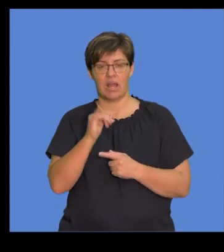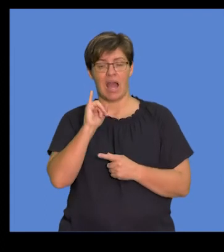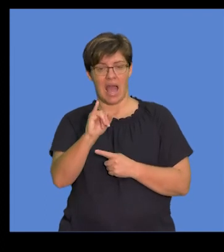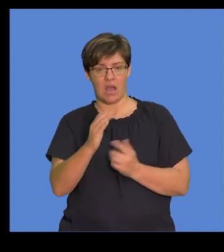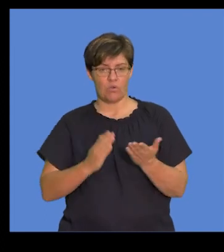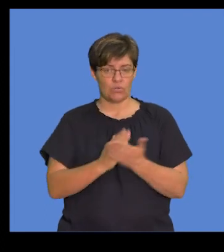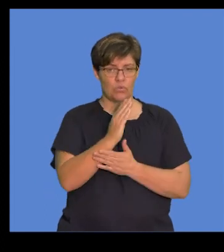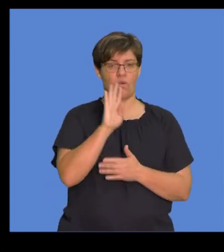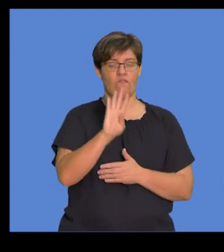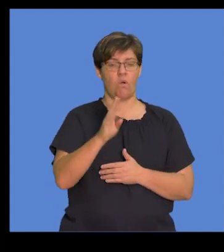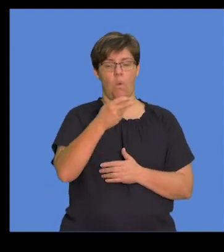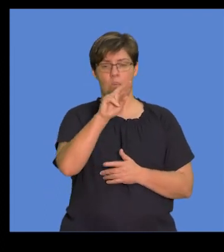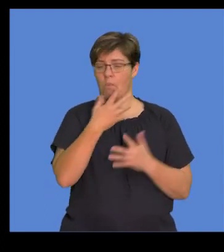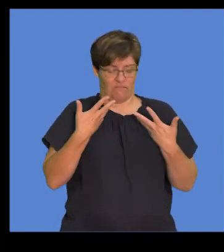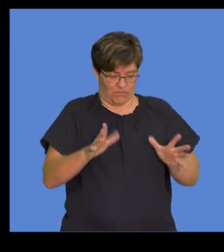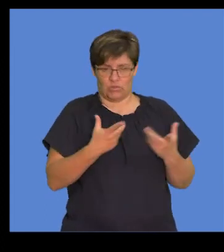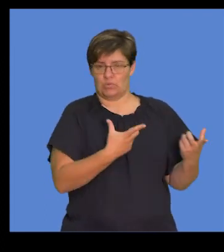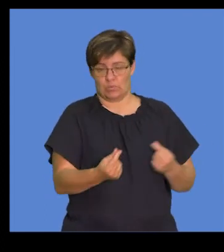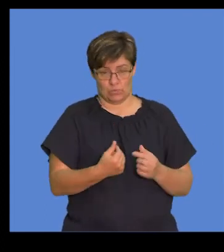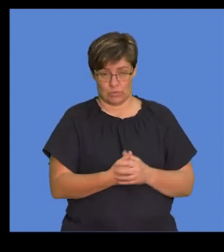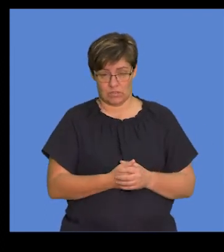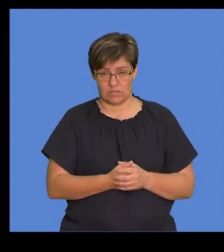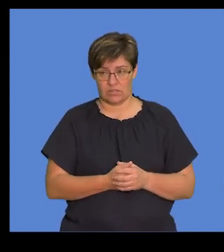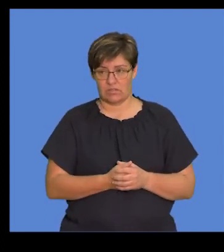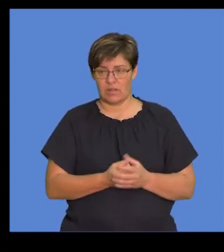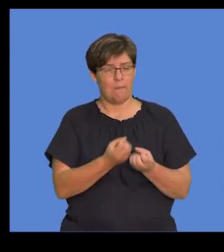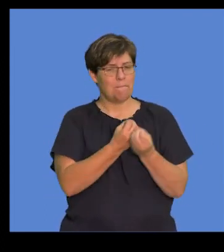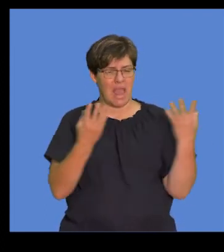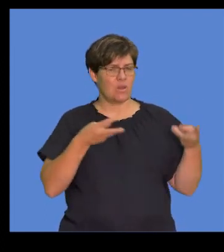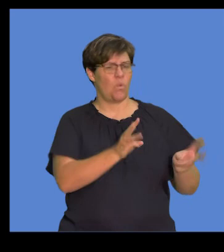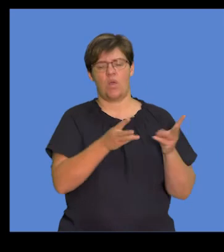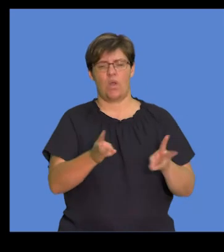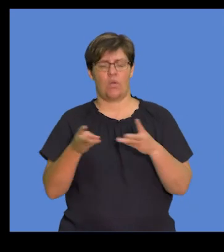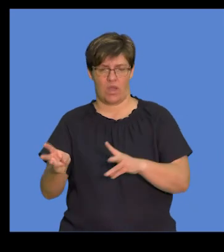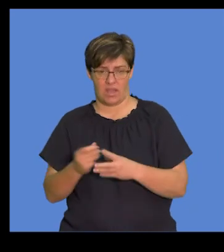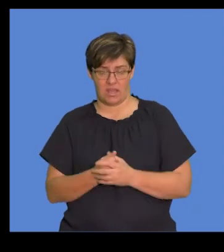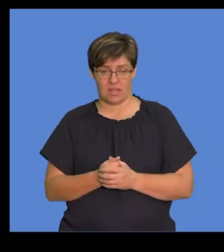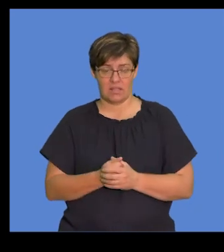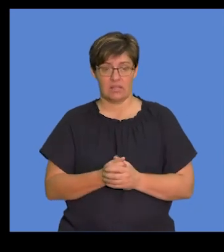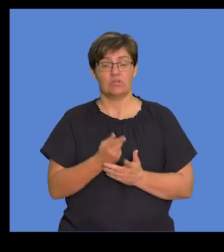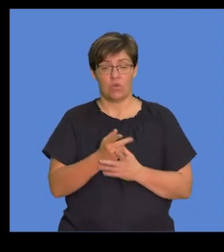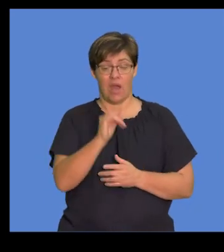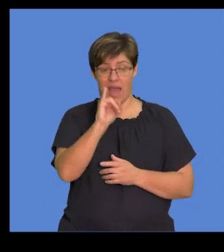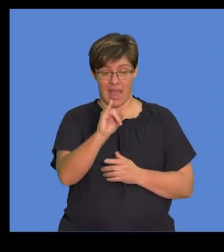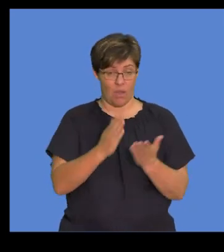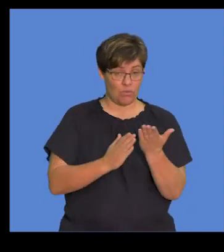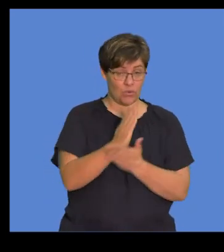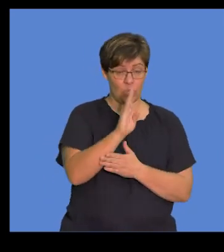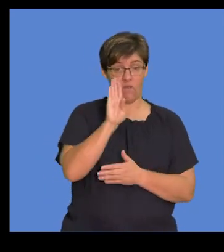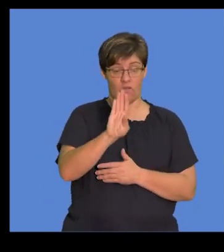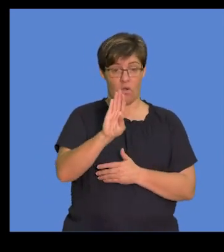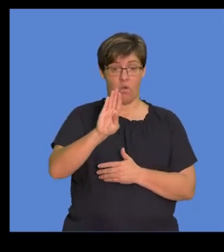calculate the current passing through the 4 ohm resistor. We've actually done that, okay? There are many ways to do it. So the